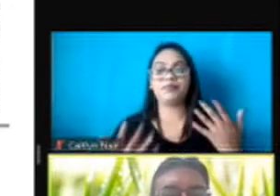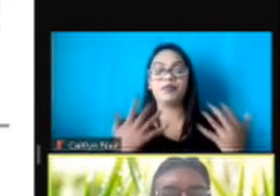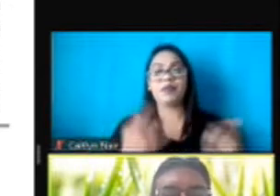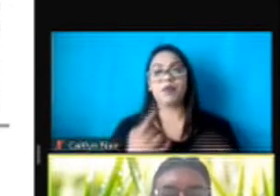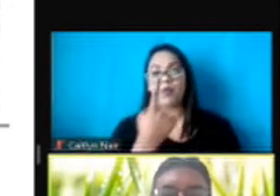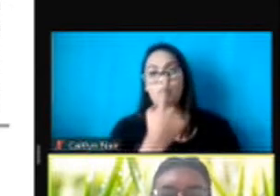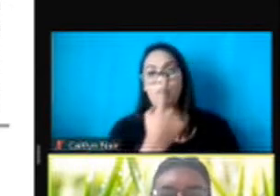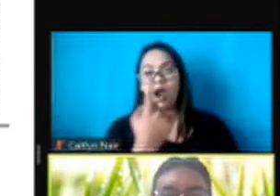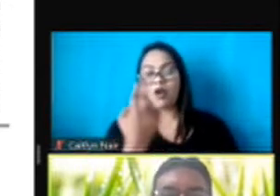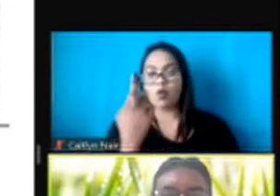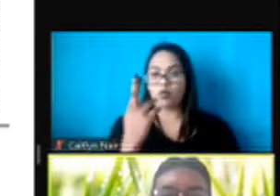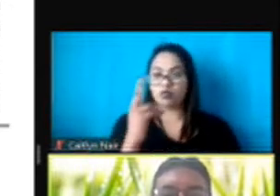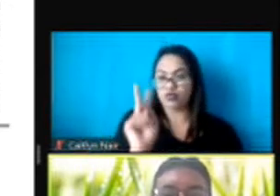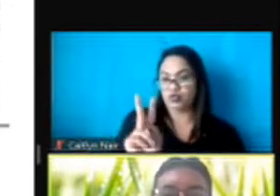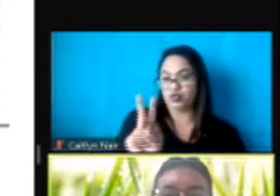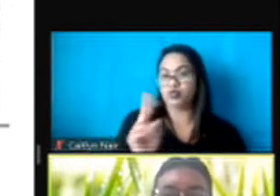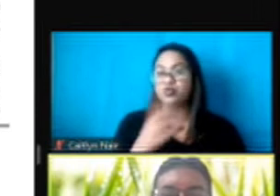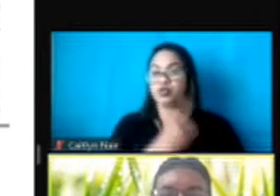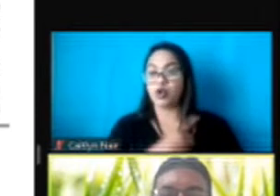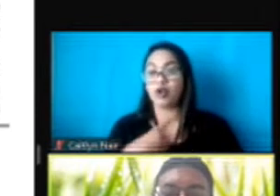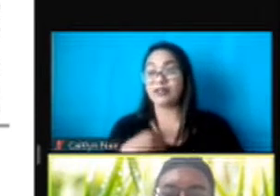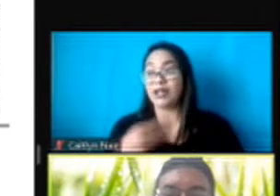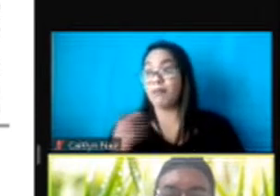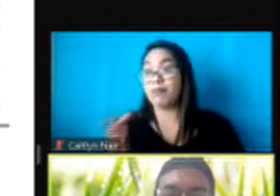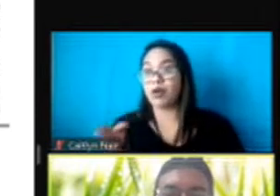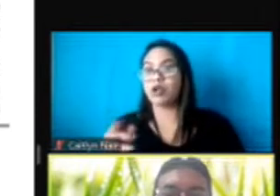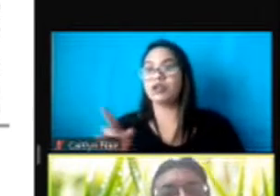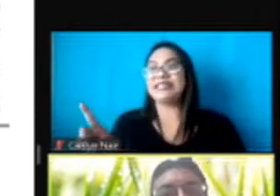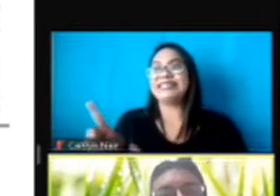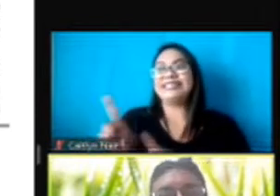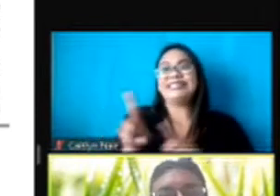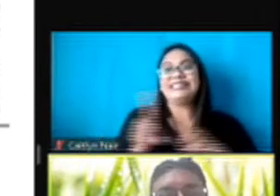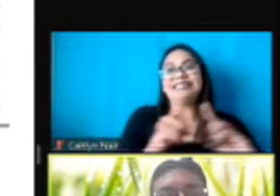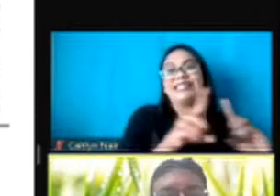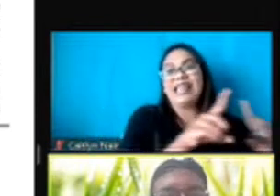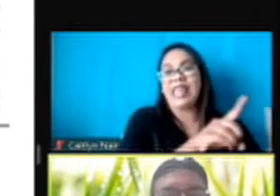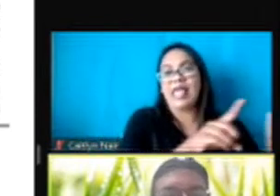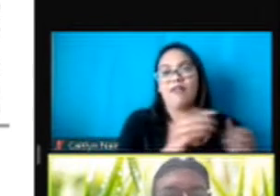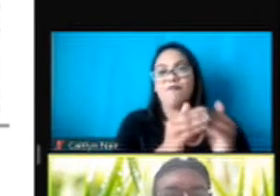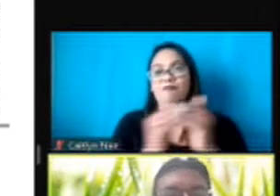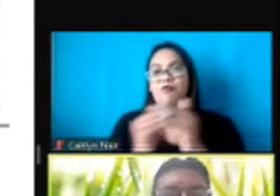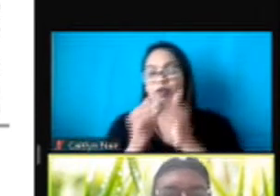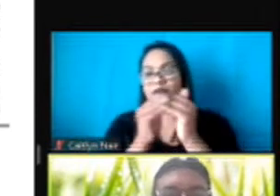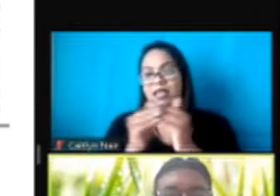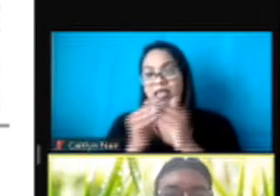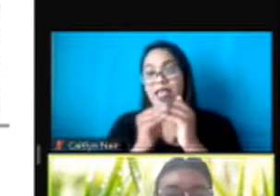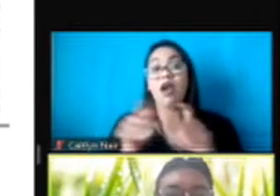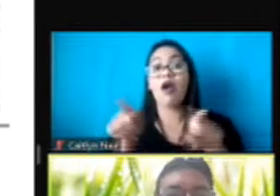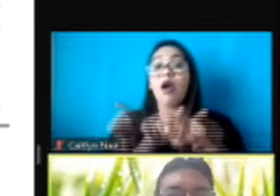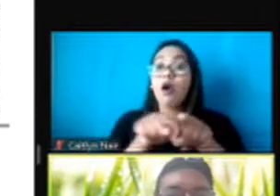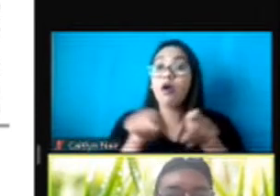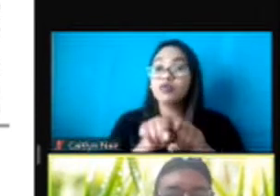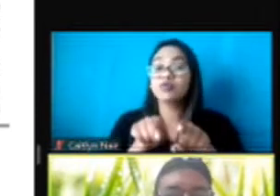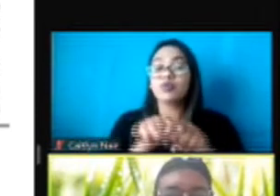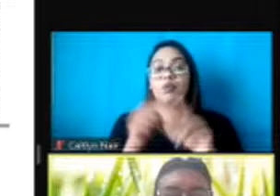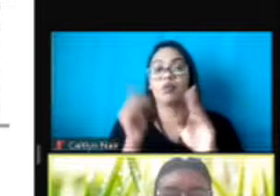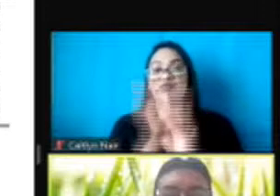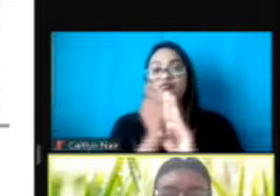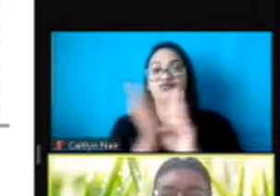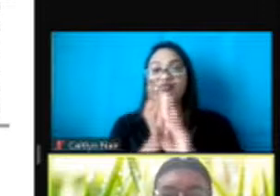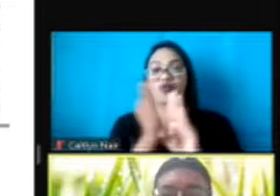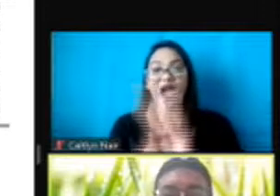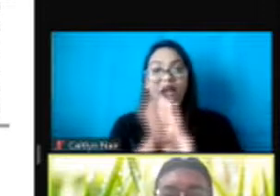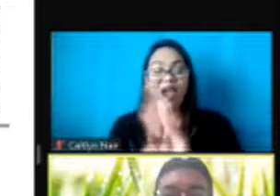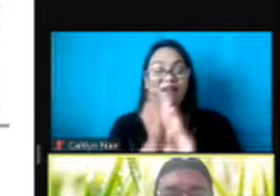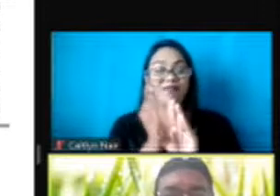shift, and so therefore there's delays to care. Even the private sector has limited facilities along the national